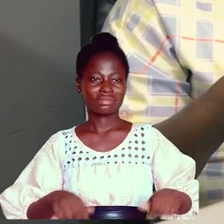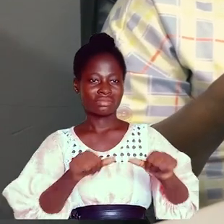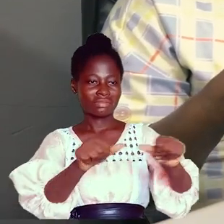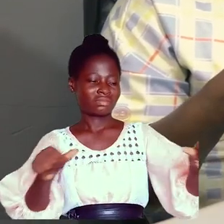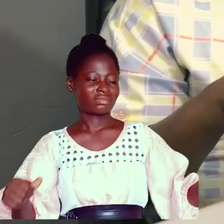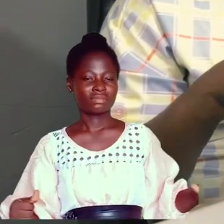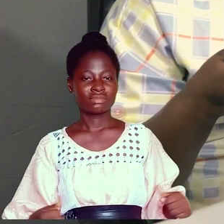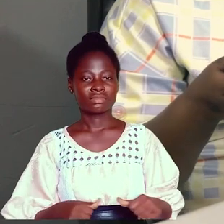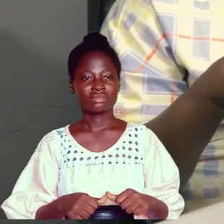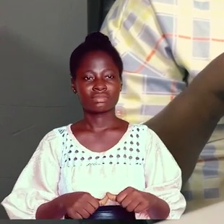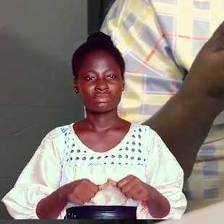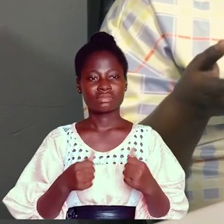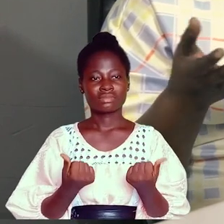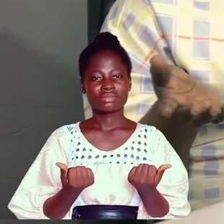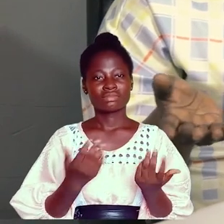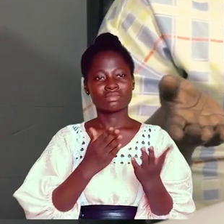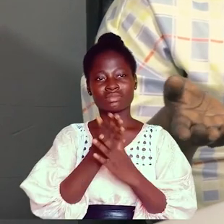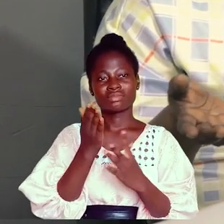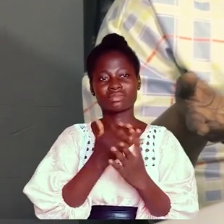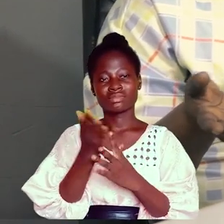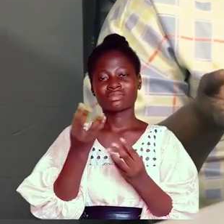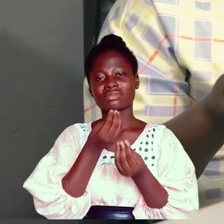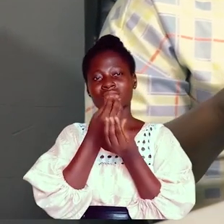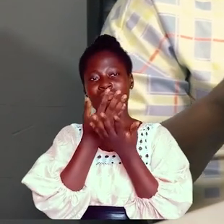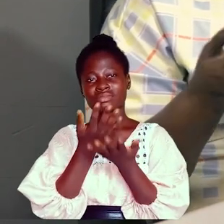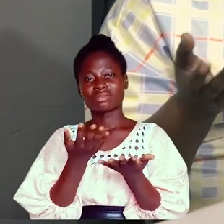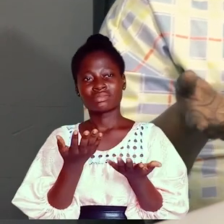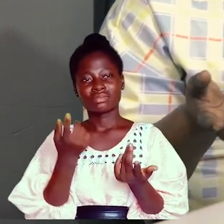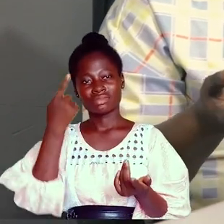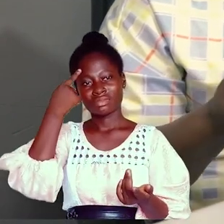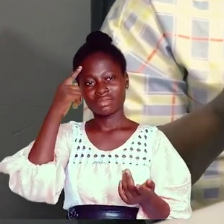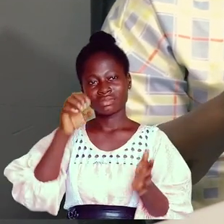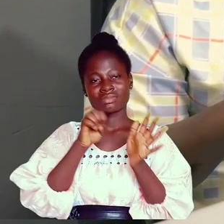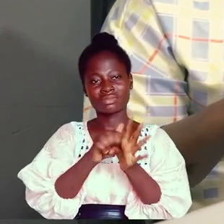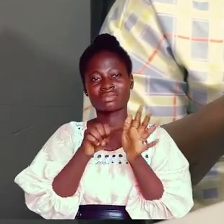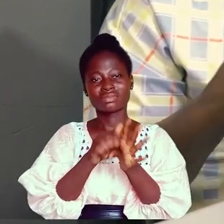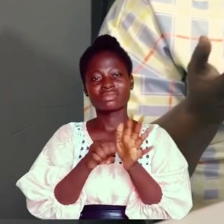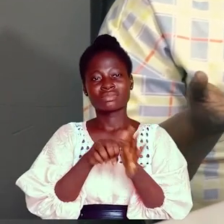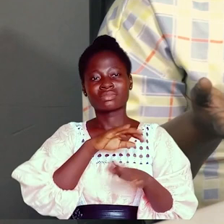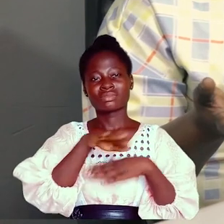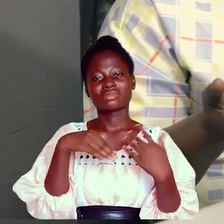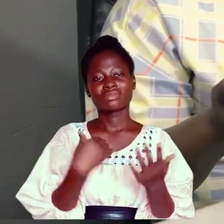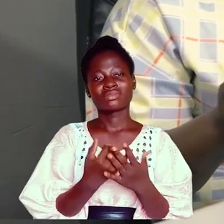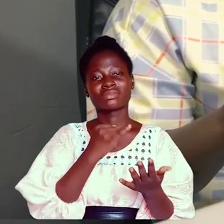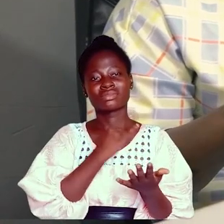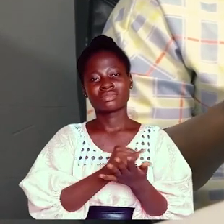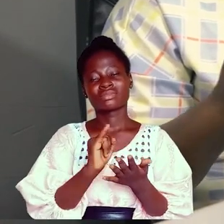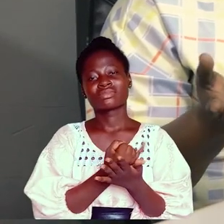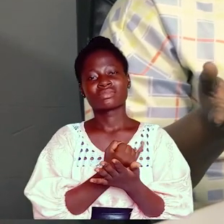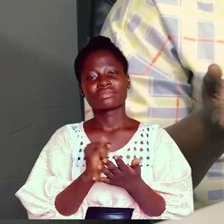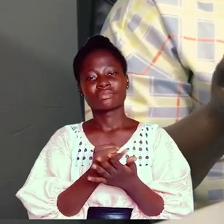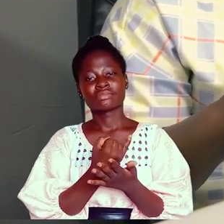physical environment and in terms of access to information. So for instance, all the